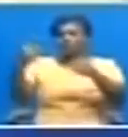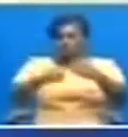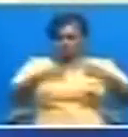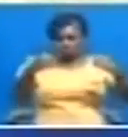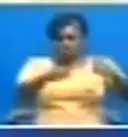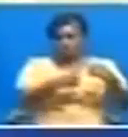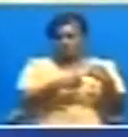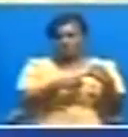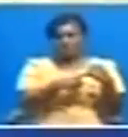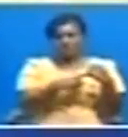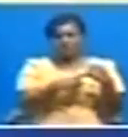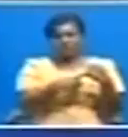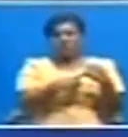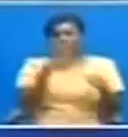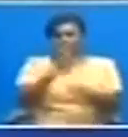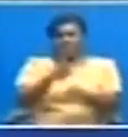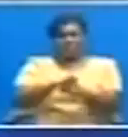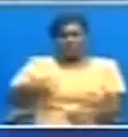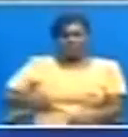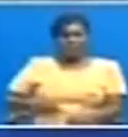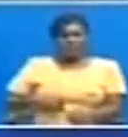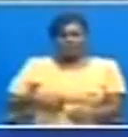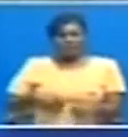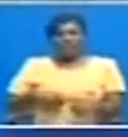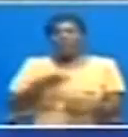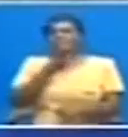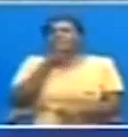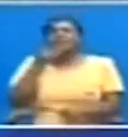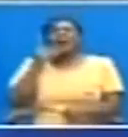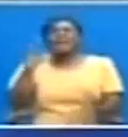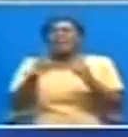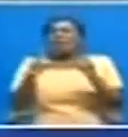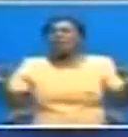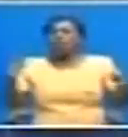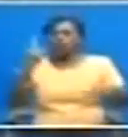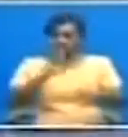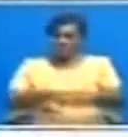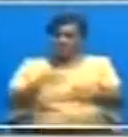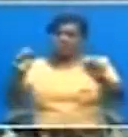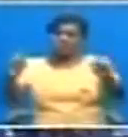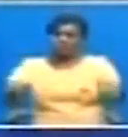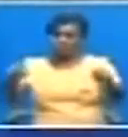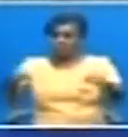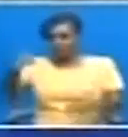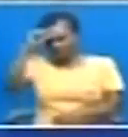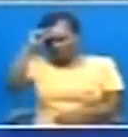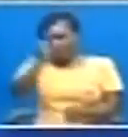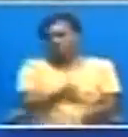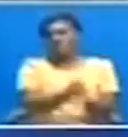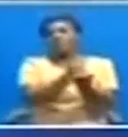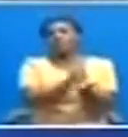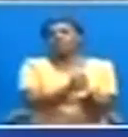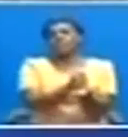many families to sleep on empty stomachs. Tumekaa na ukame kabisa. Kama ikiwezekana, serikali atusaidie